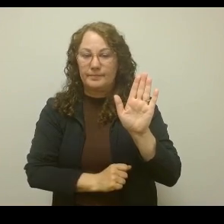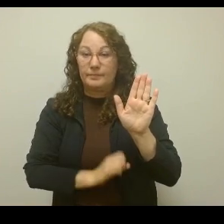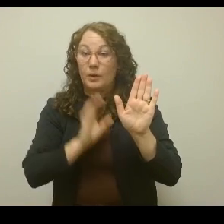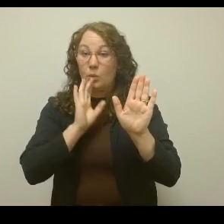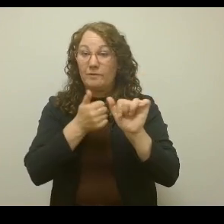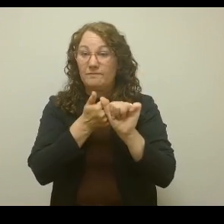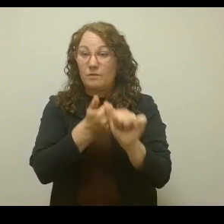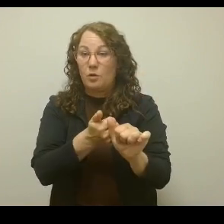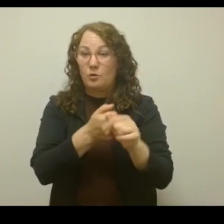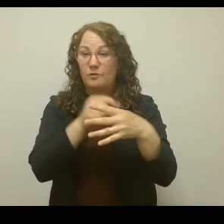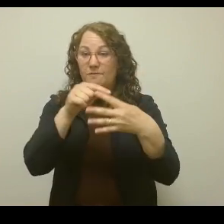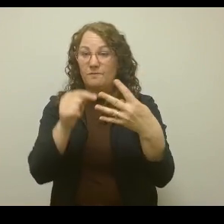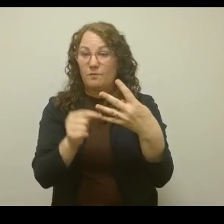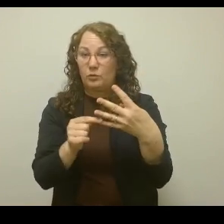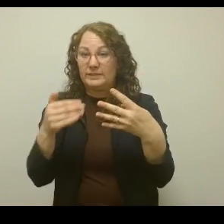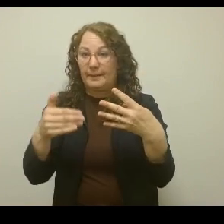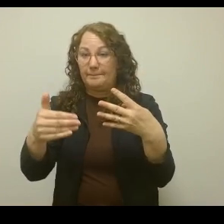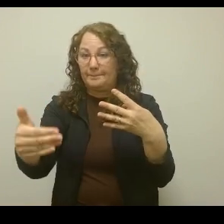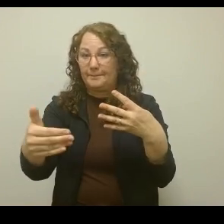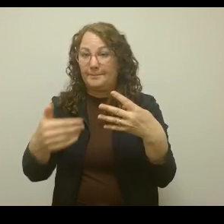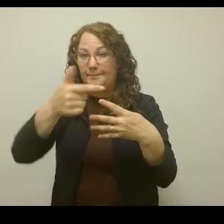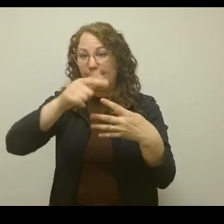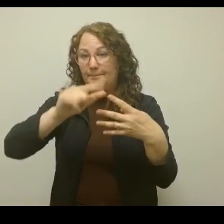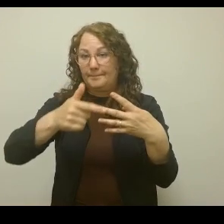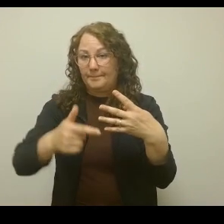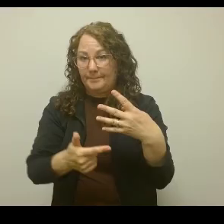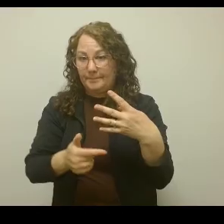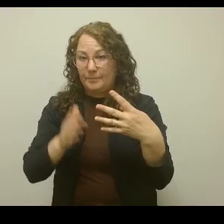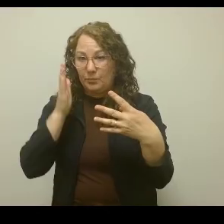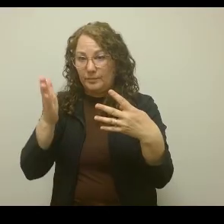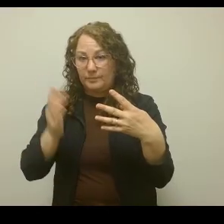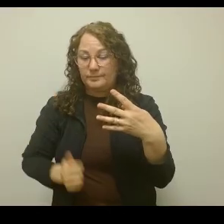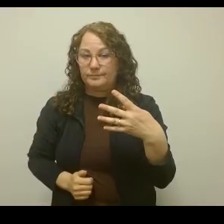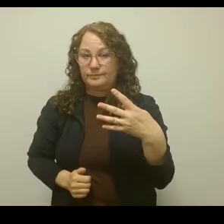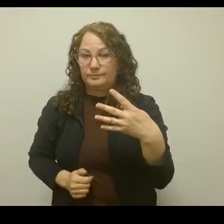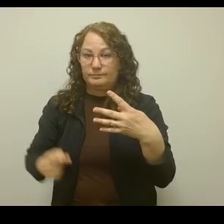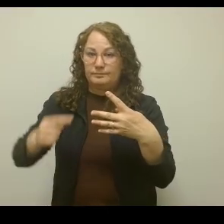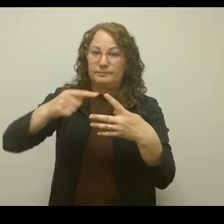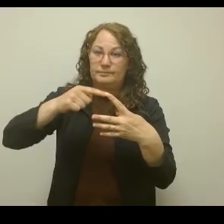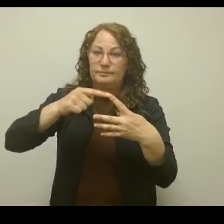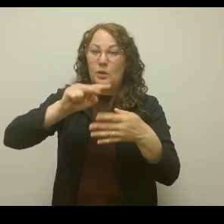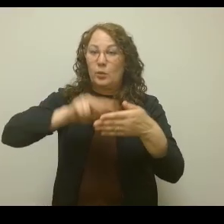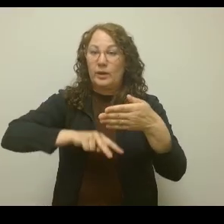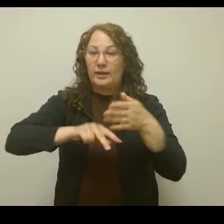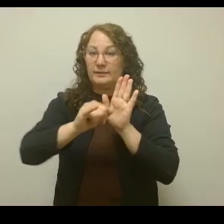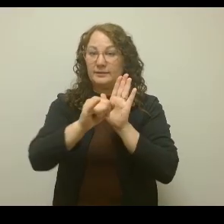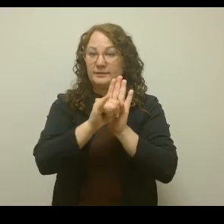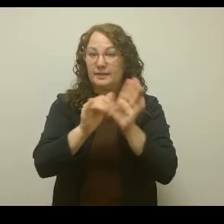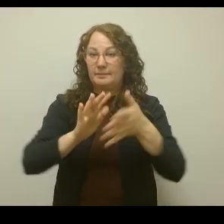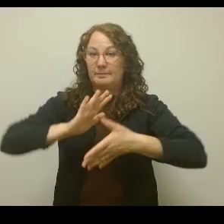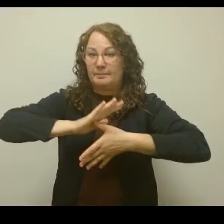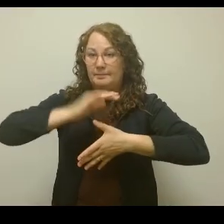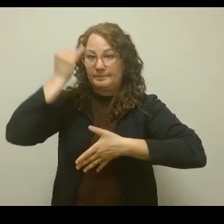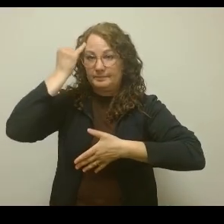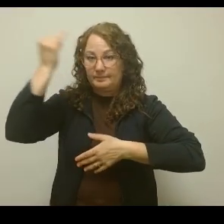follow these 4 steps one at a time. So let's start with reading and identifying the main idea.